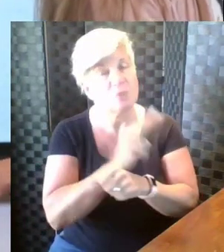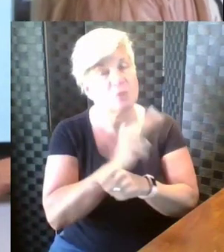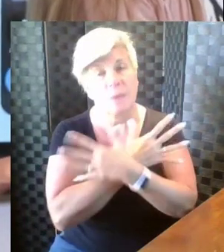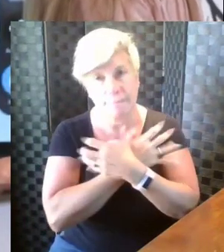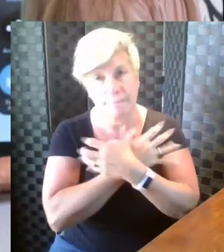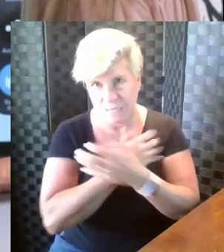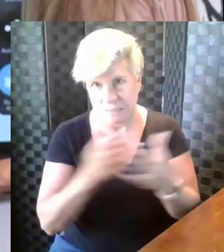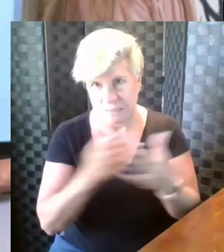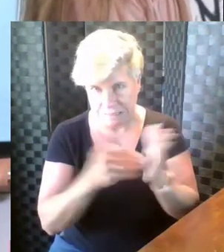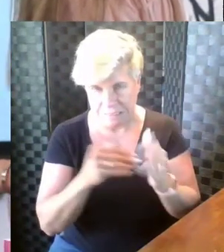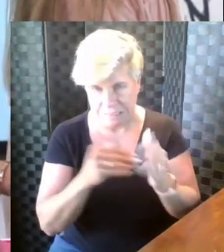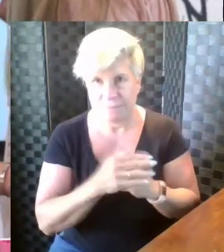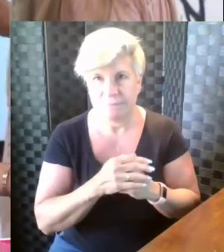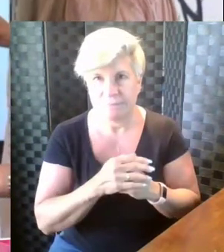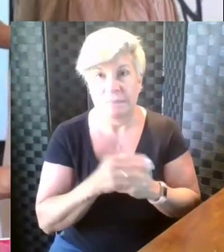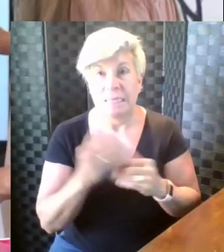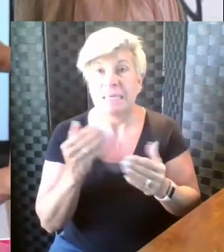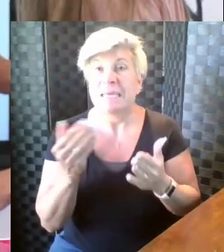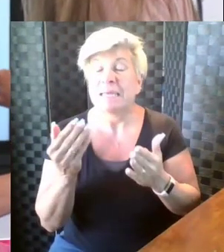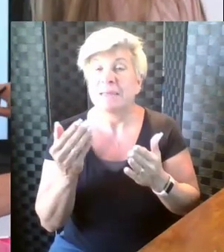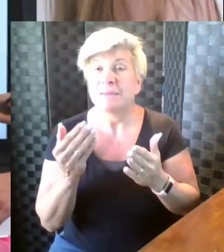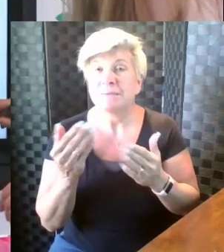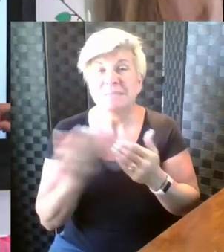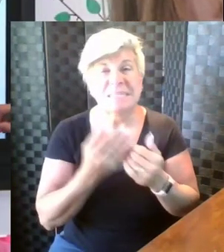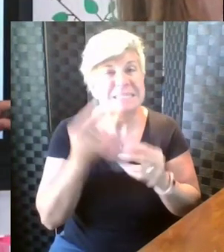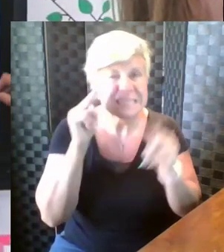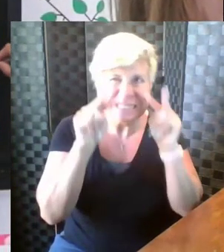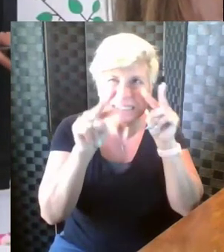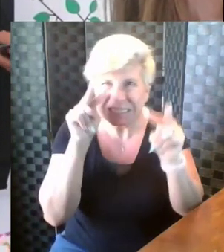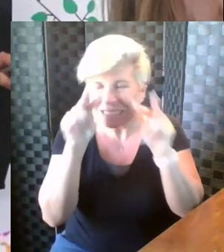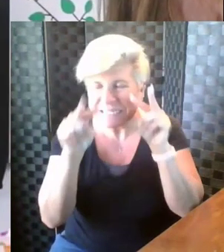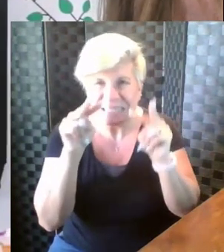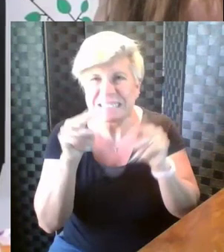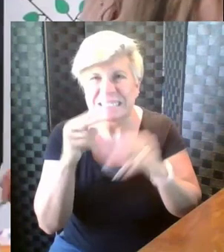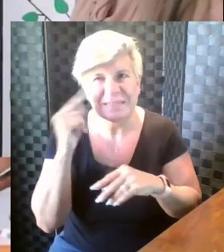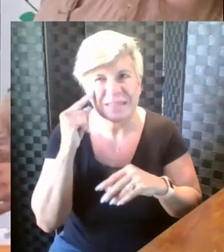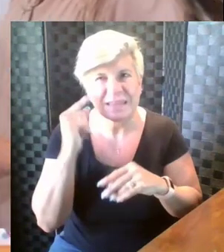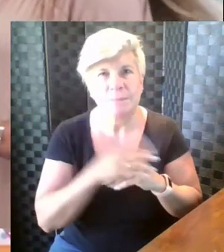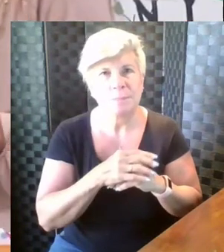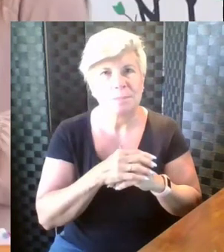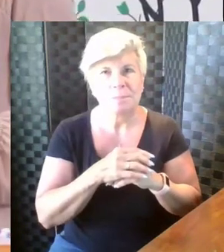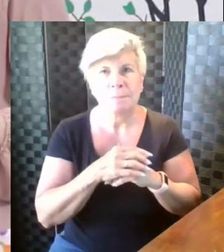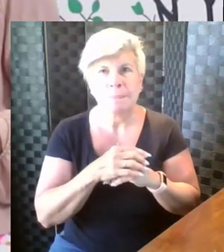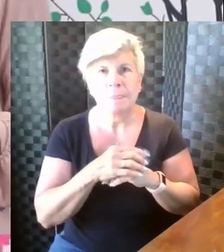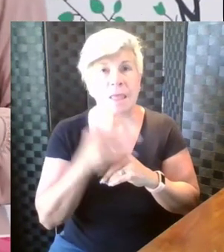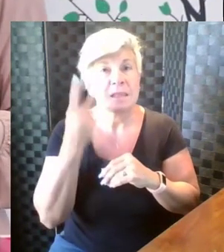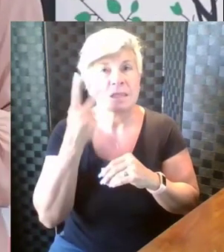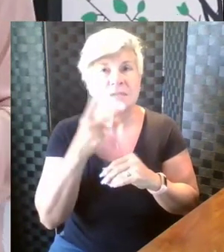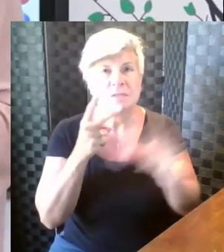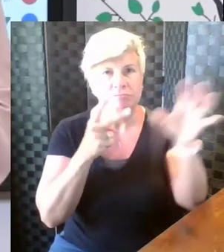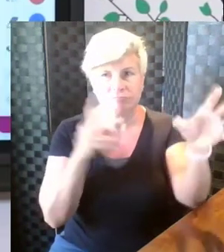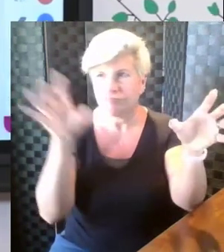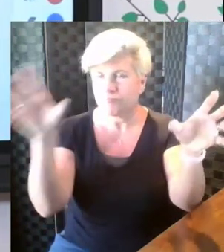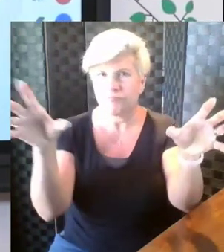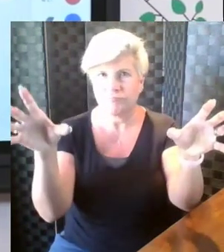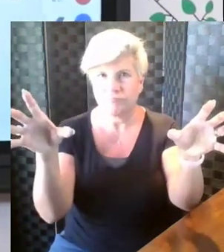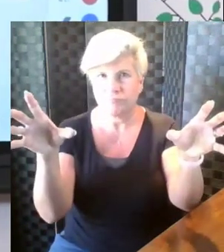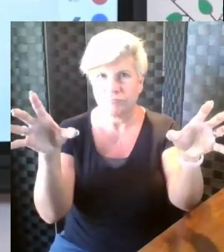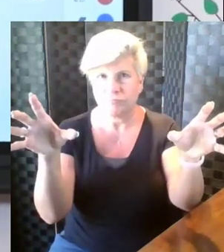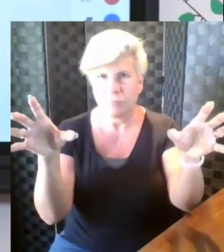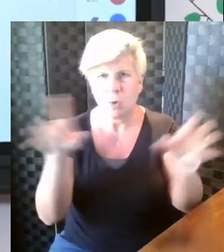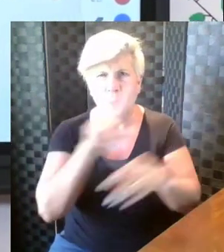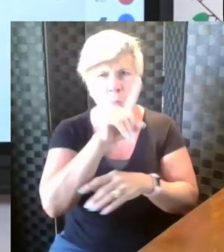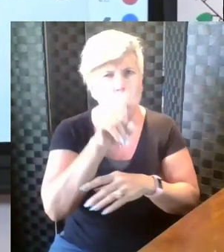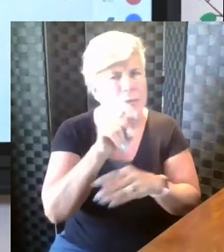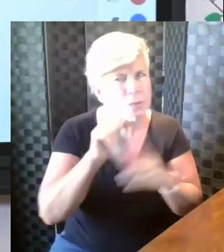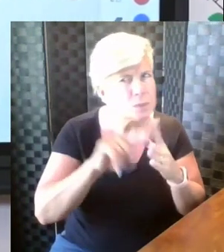again. This is really easy to relate to, I think by now. And let's take a look at these two groups. The question that